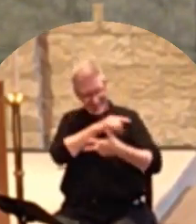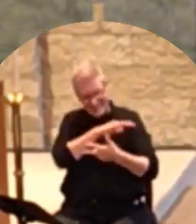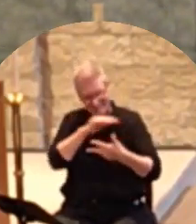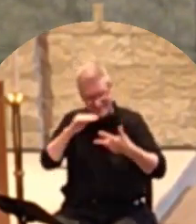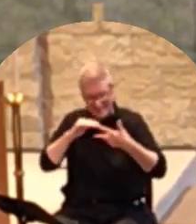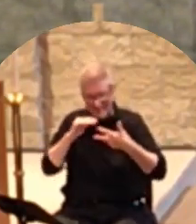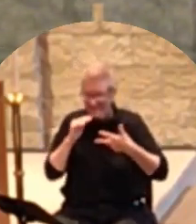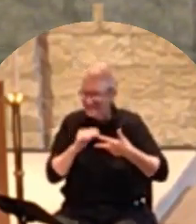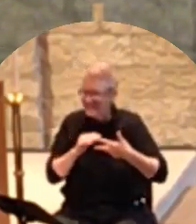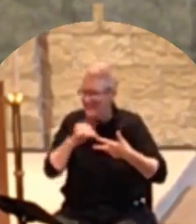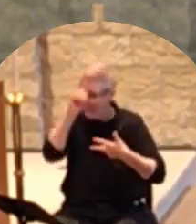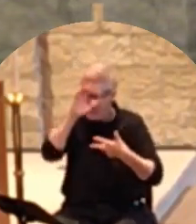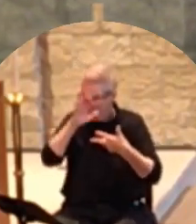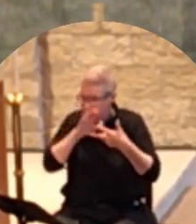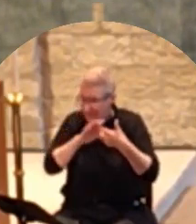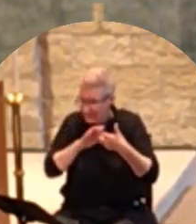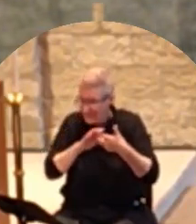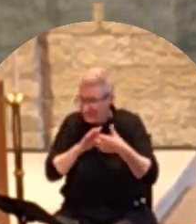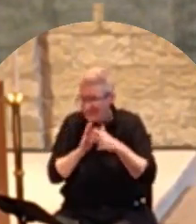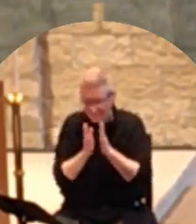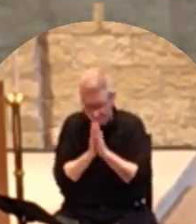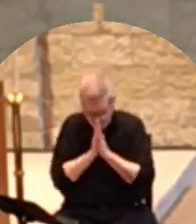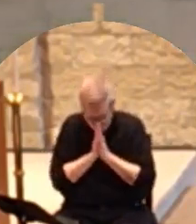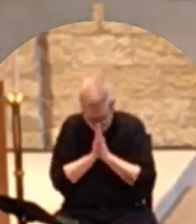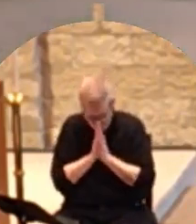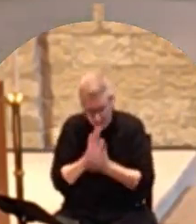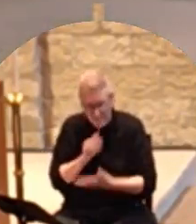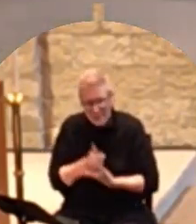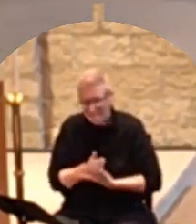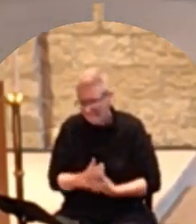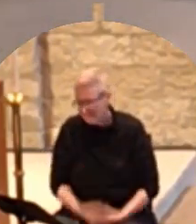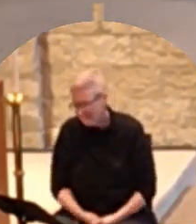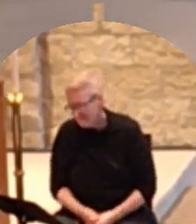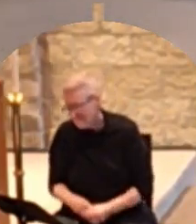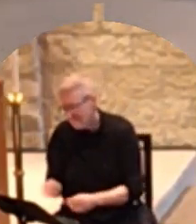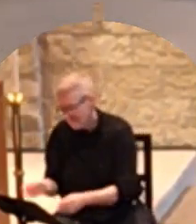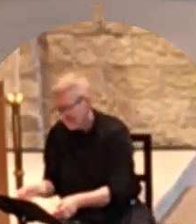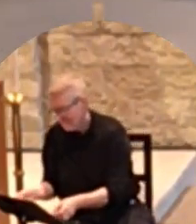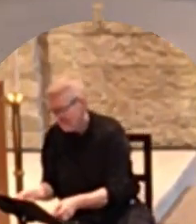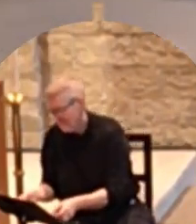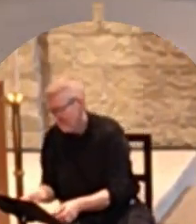the Lord. And so it is. Amen.